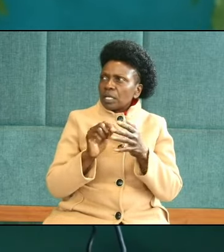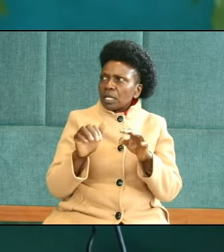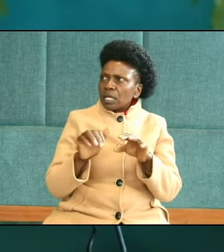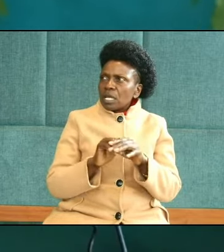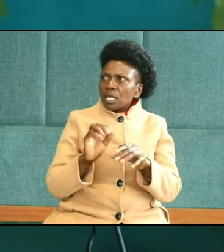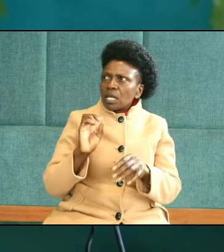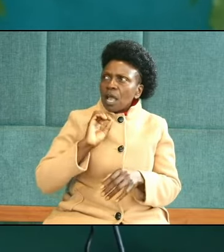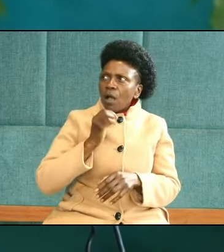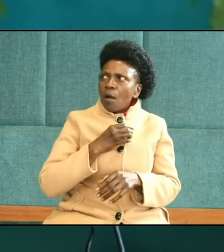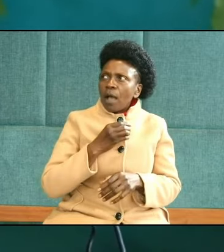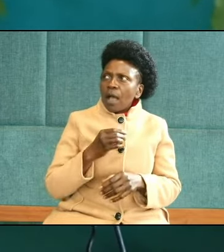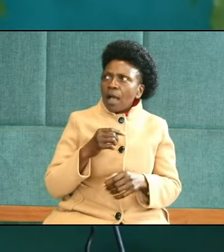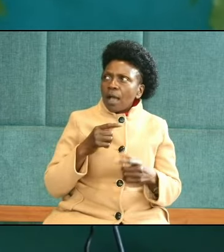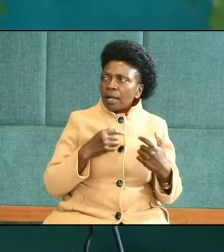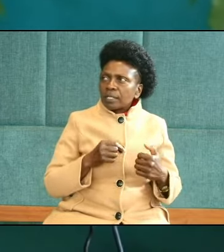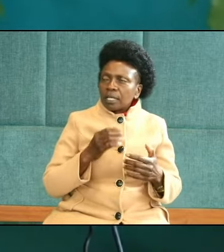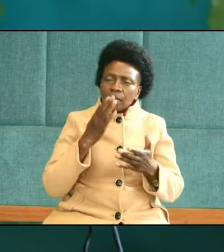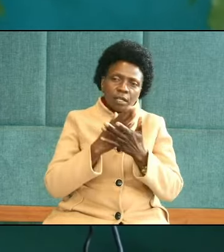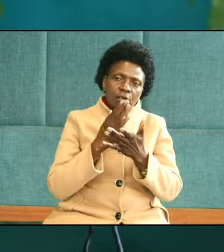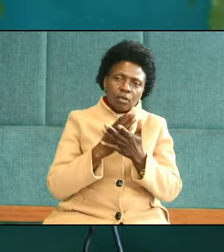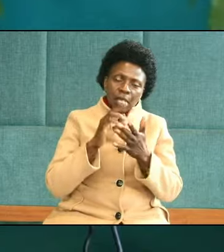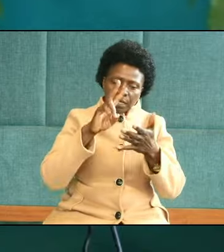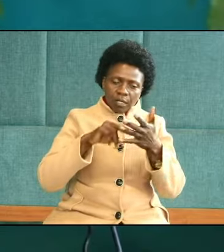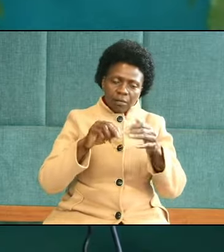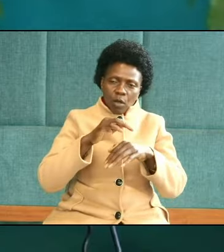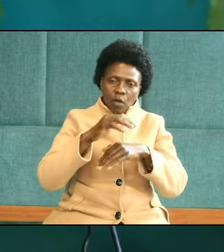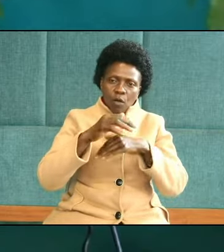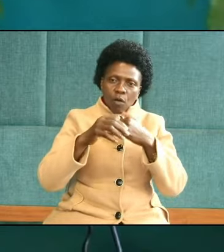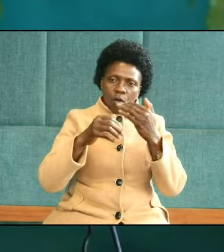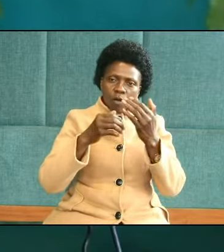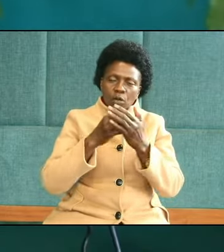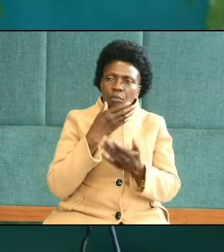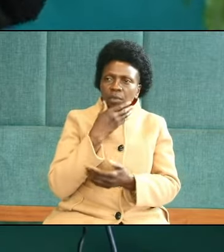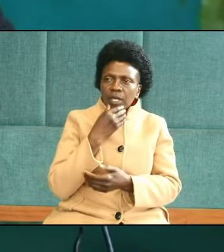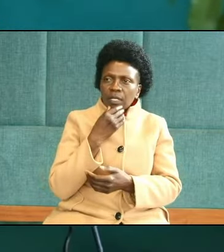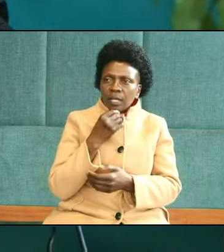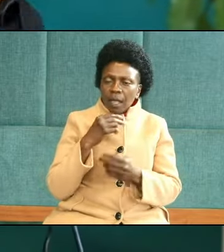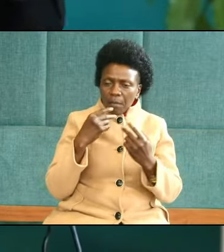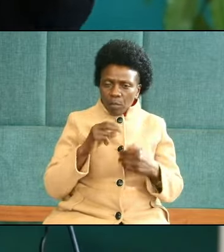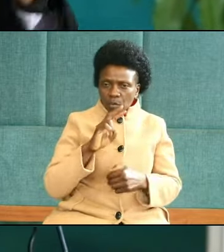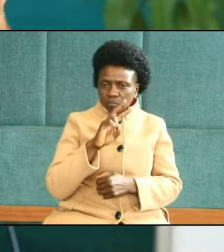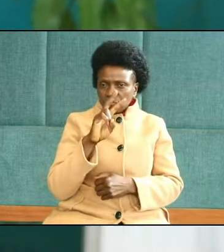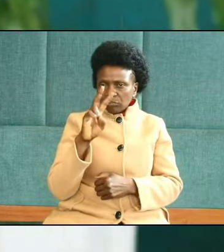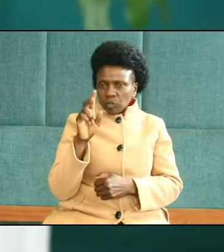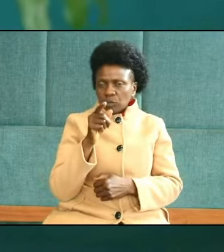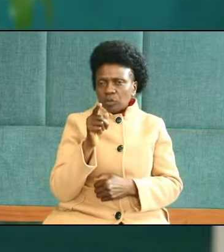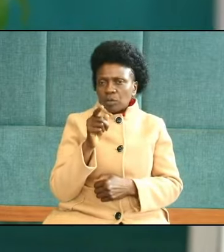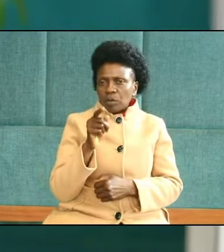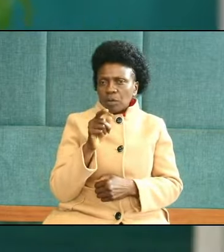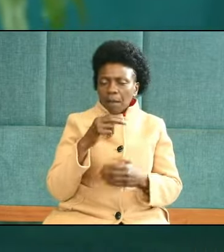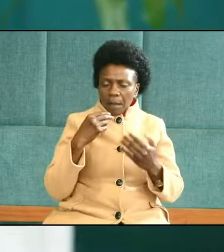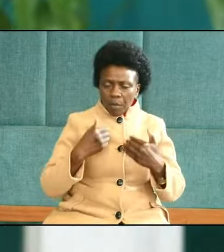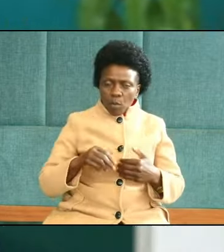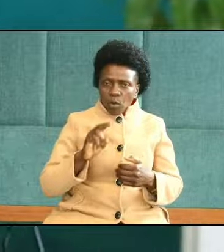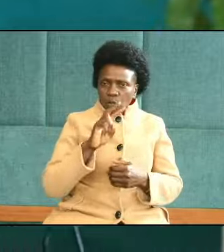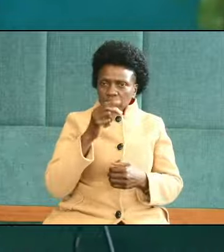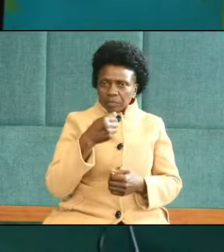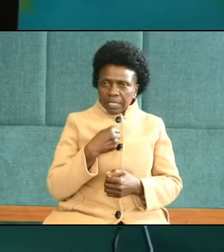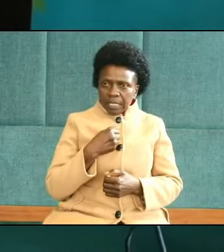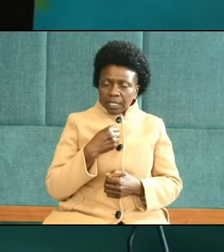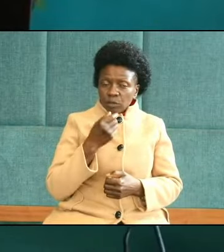our hearts, known and read by all men. People watch you. People watch me to see what